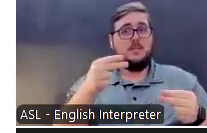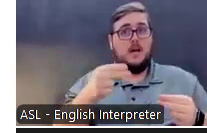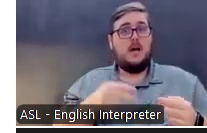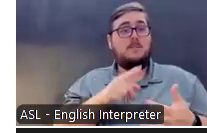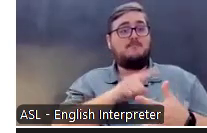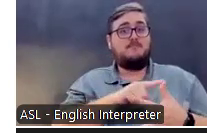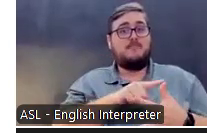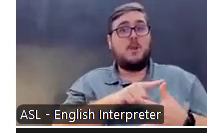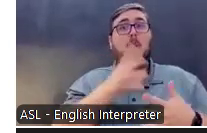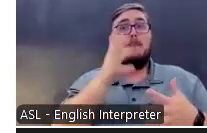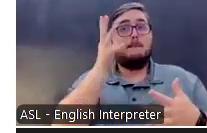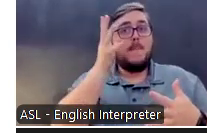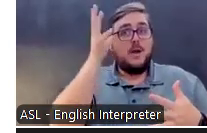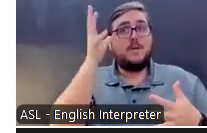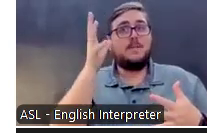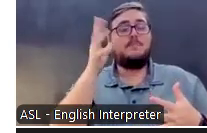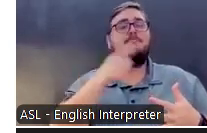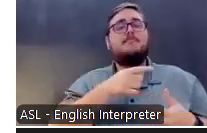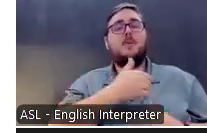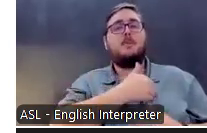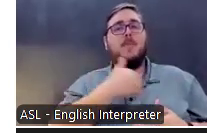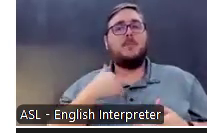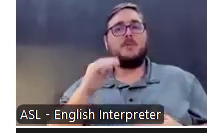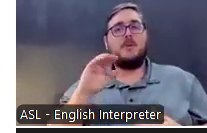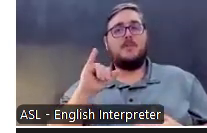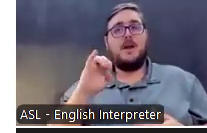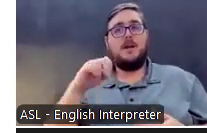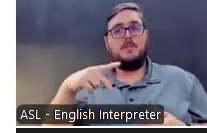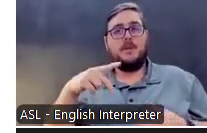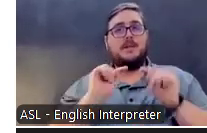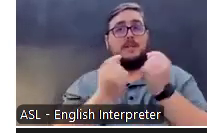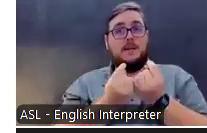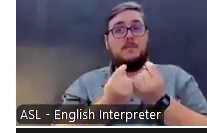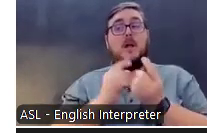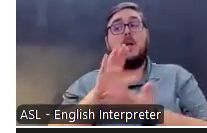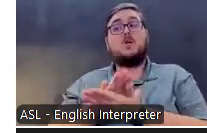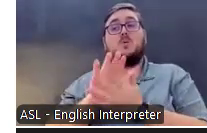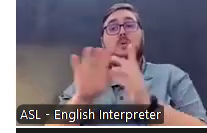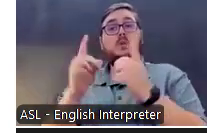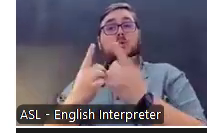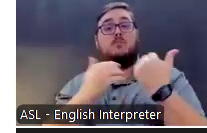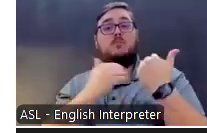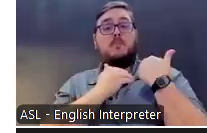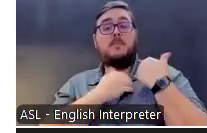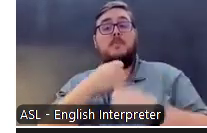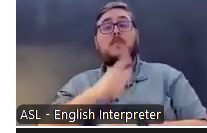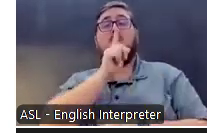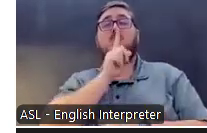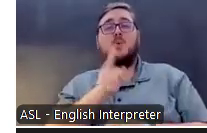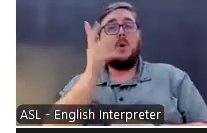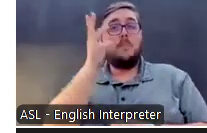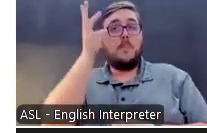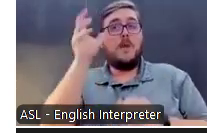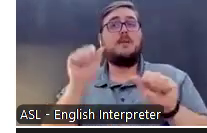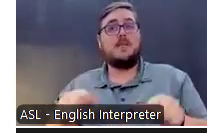districts have to take steps to ensure that parents have the opportunity to participate at IEP meetings. So school districts have